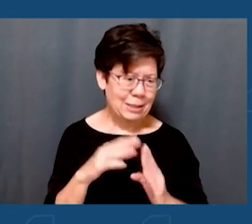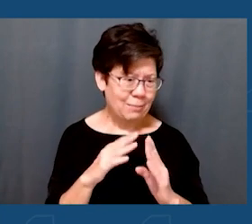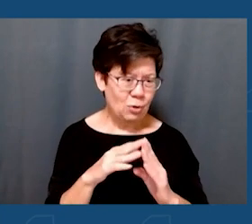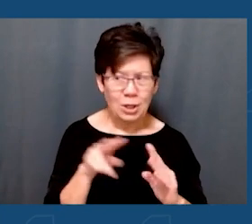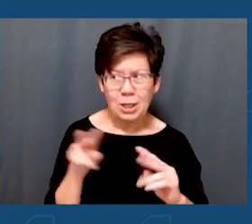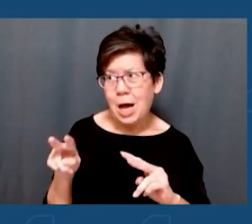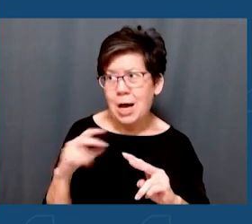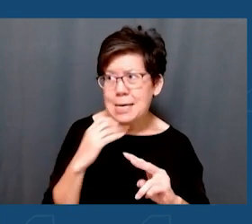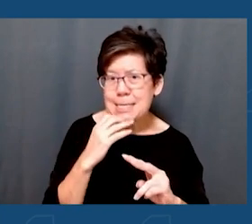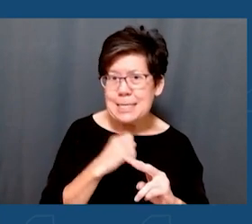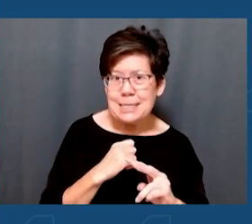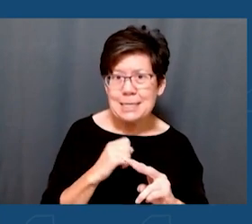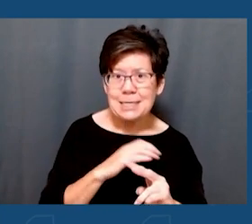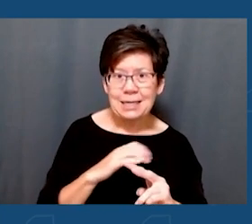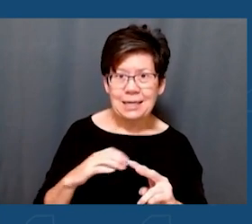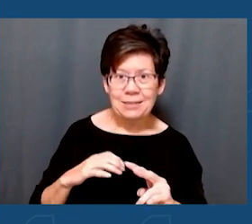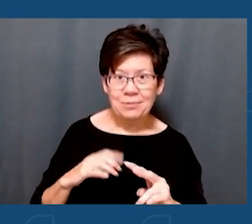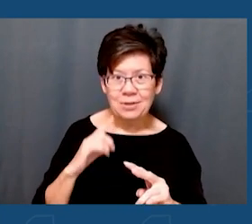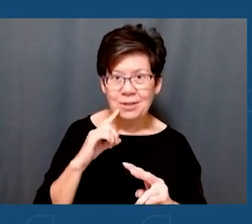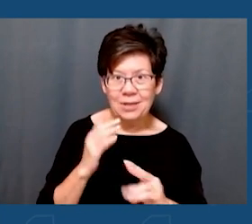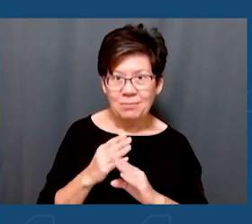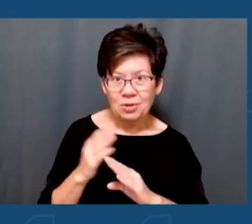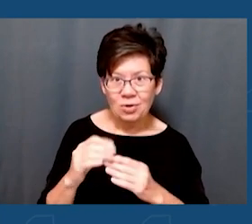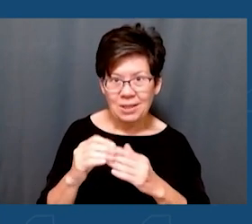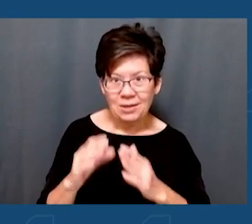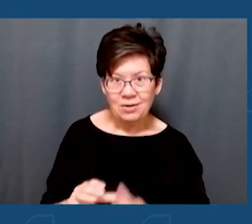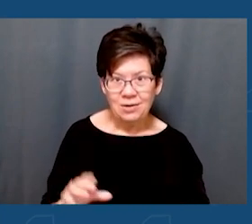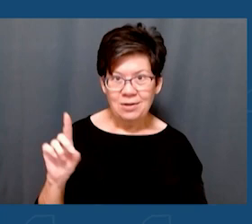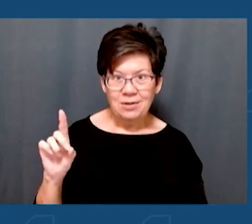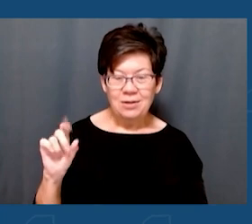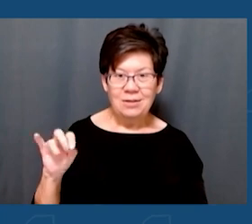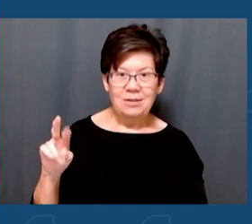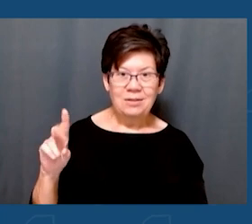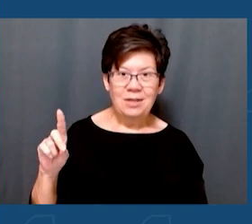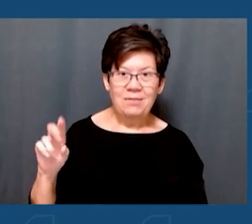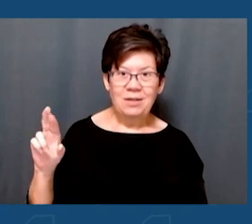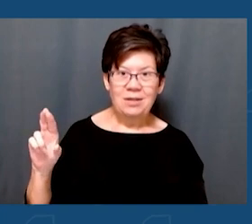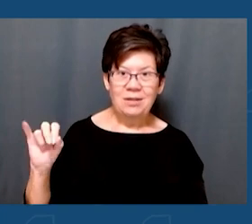long, Council Member and Majority Leader David Rivera.